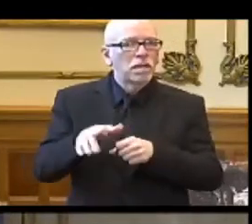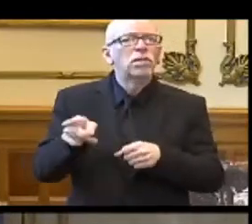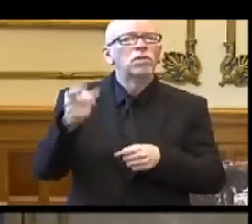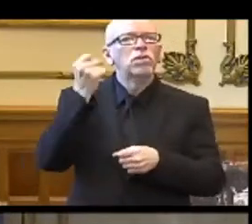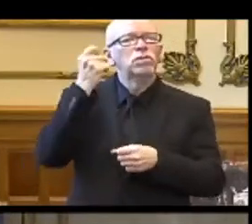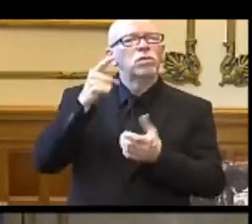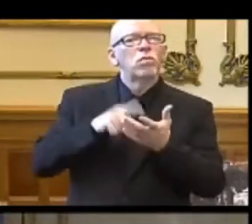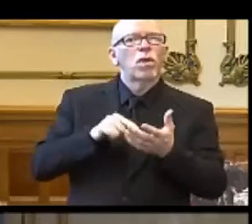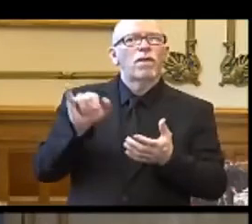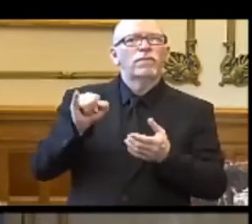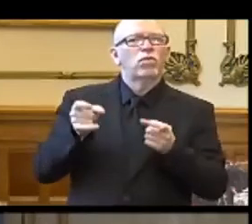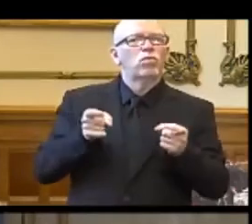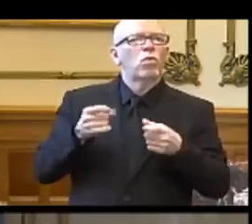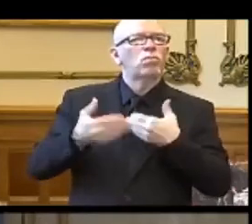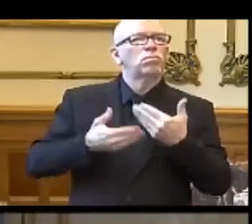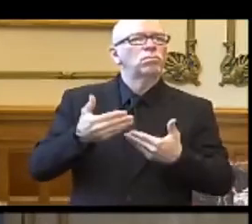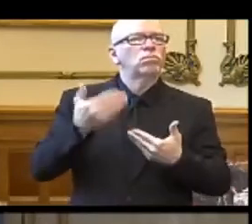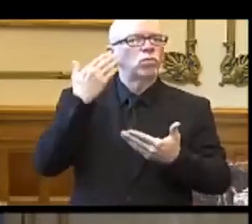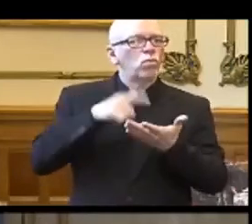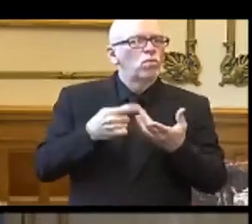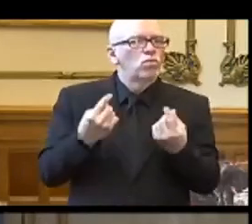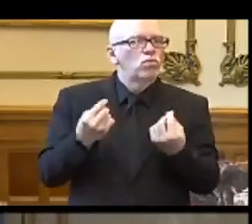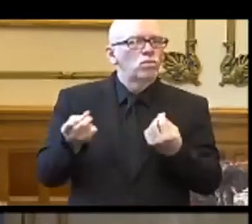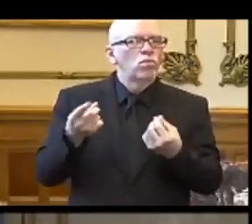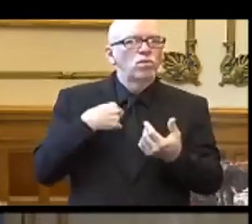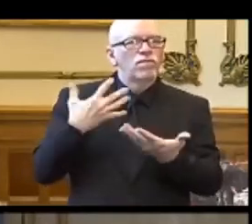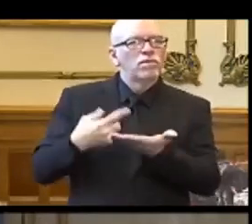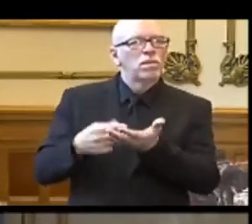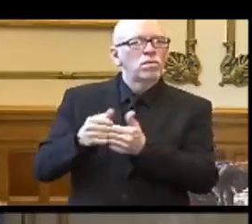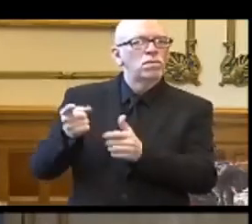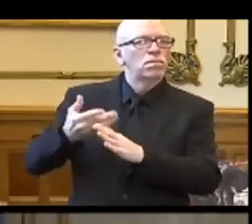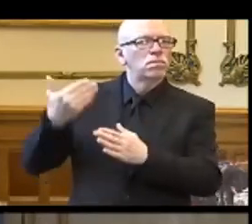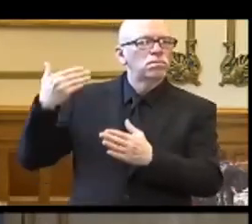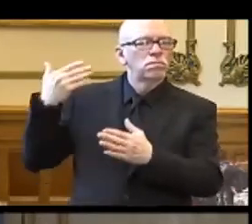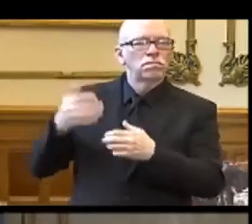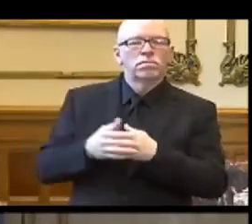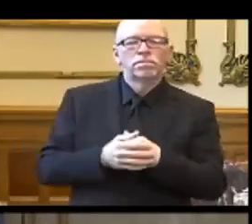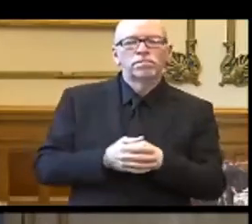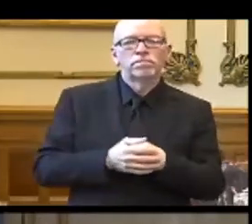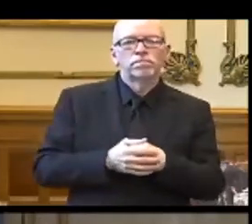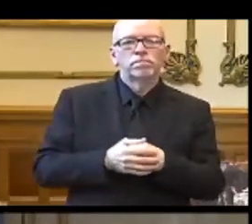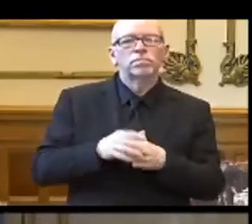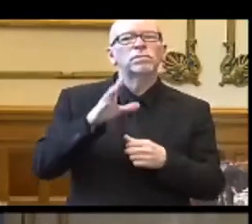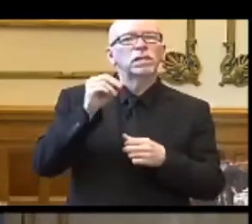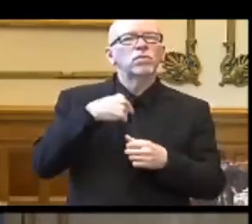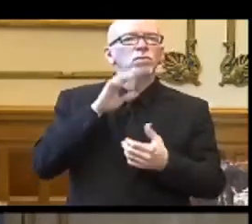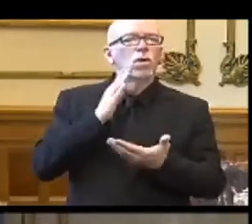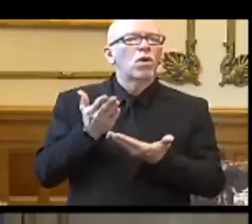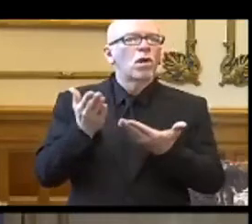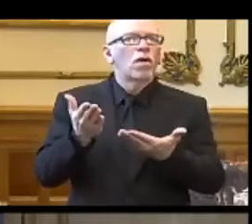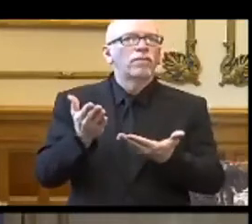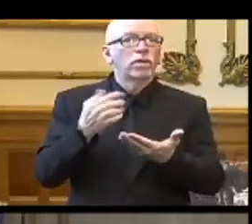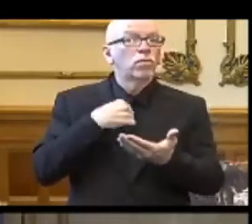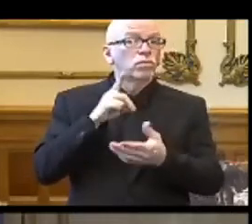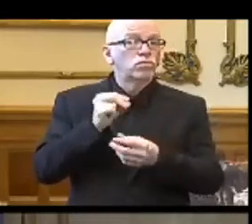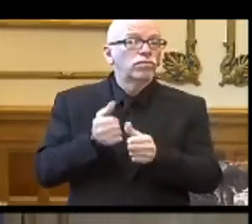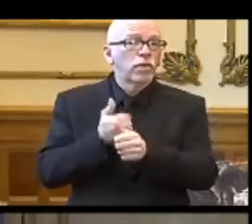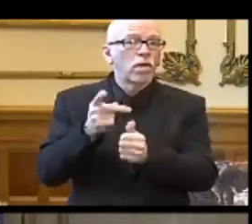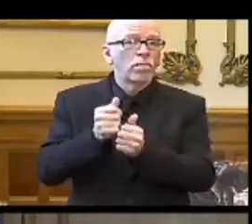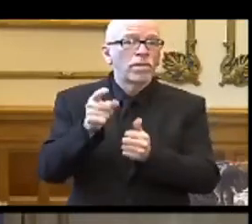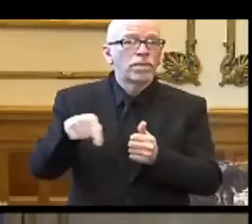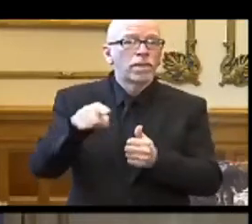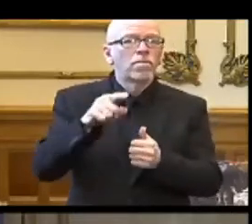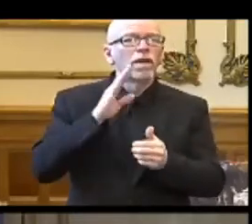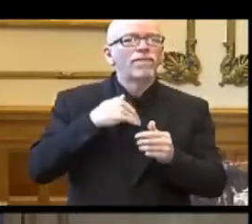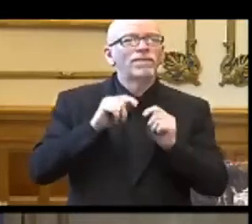the infection control procedures are that we've discussed with them prior to that are, and we'll offer and do follow up with them. Then we